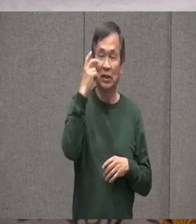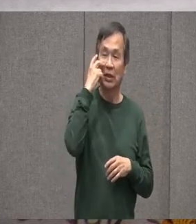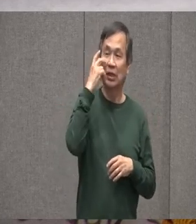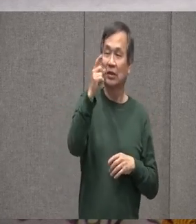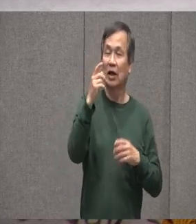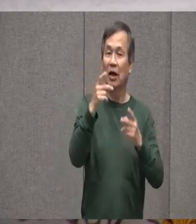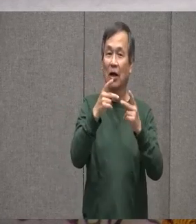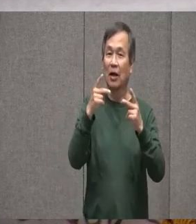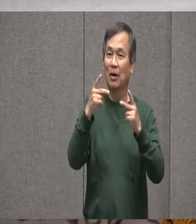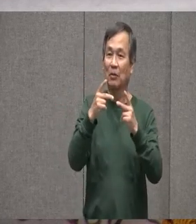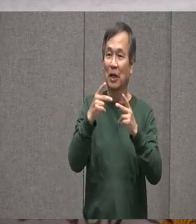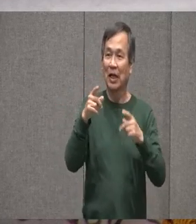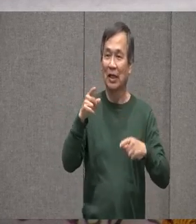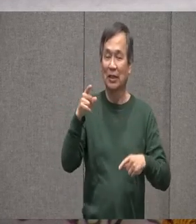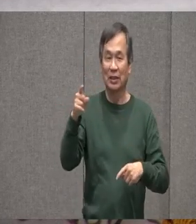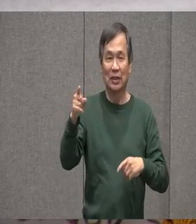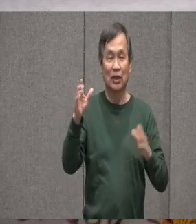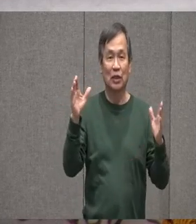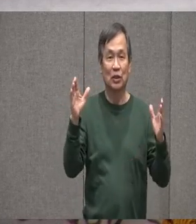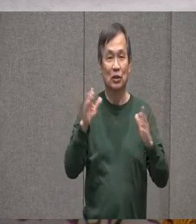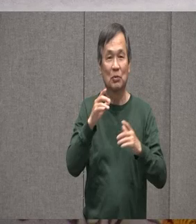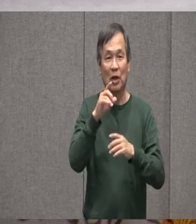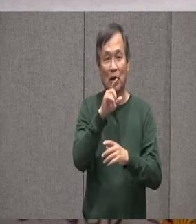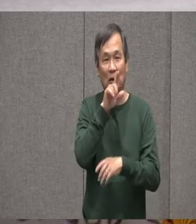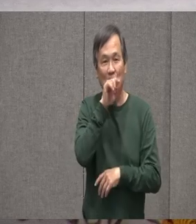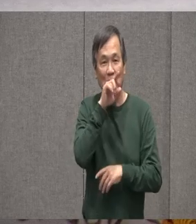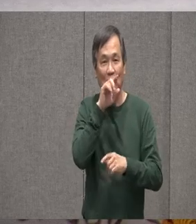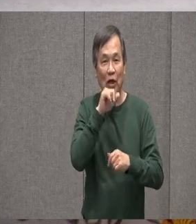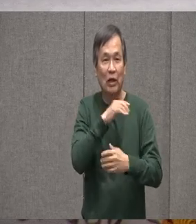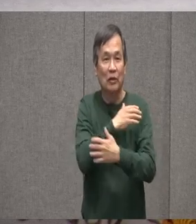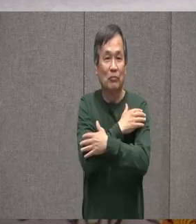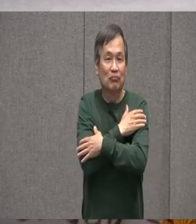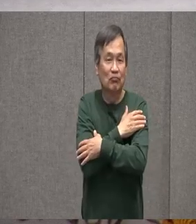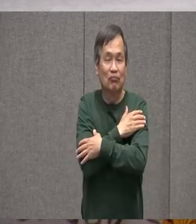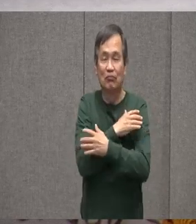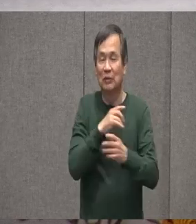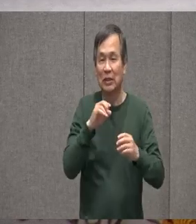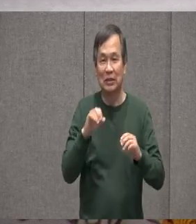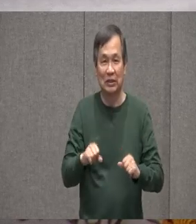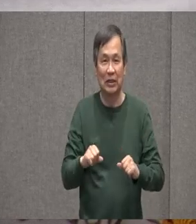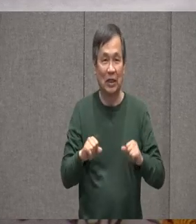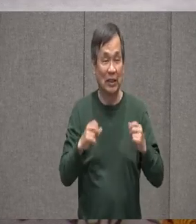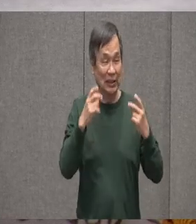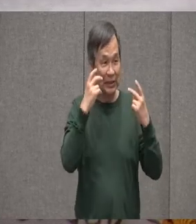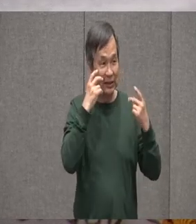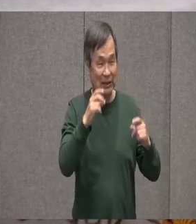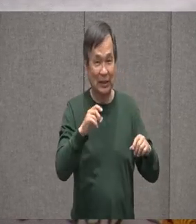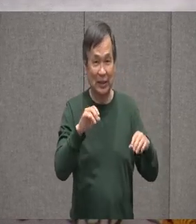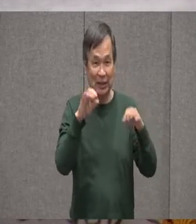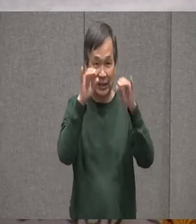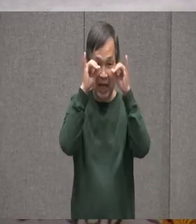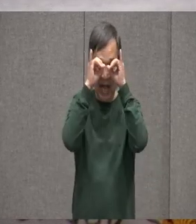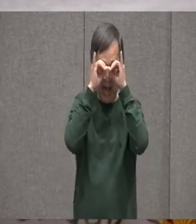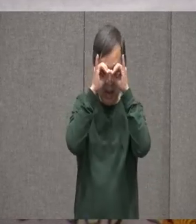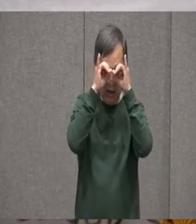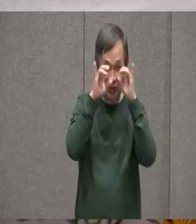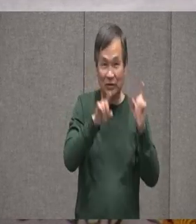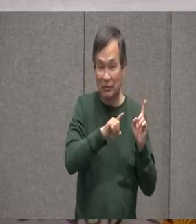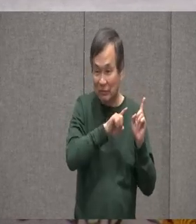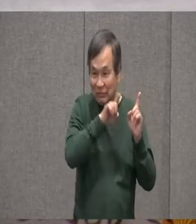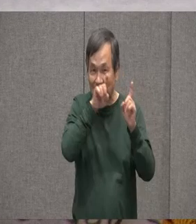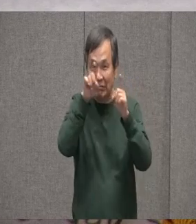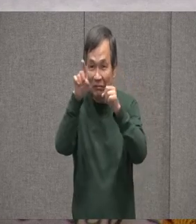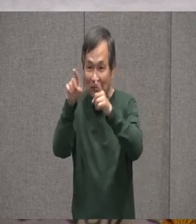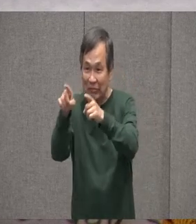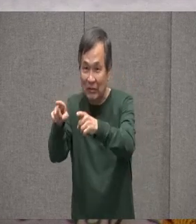around, where small birds could have a nice view. Deciding to light, the owls circled right while making one